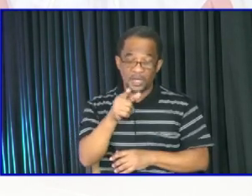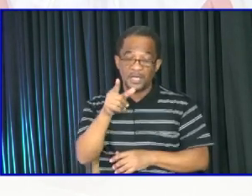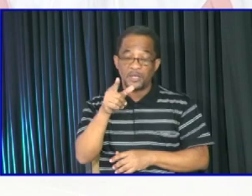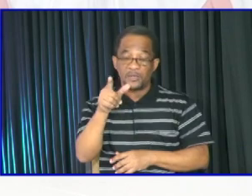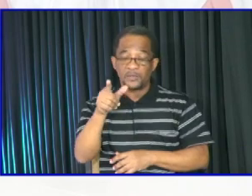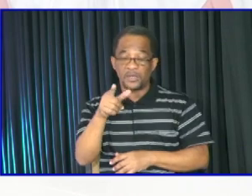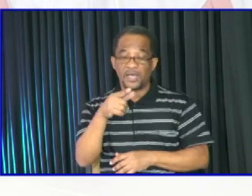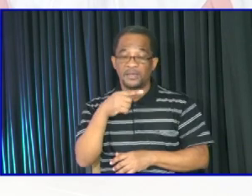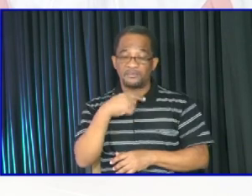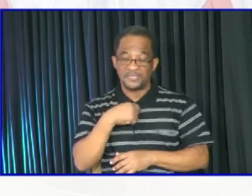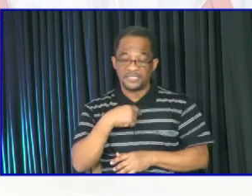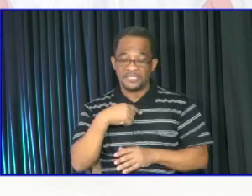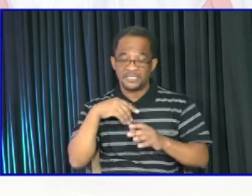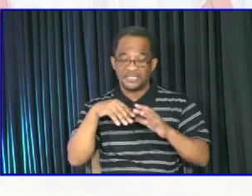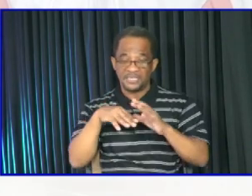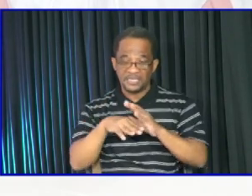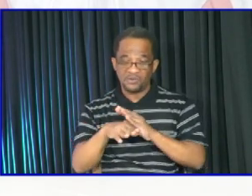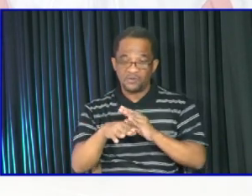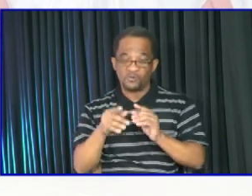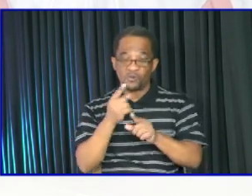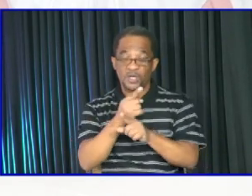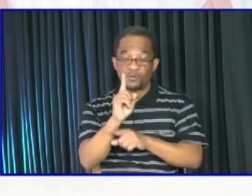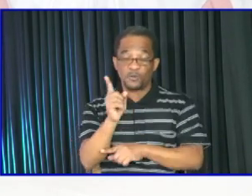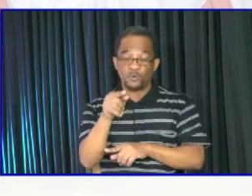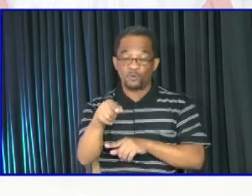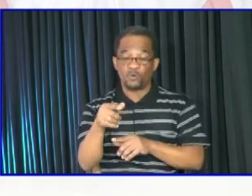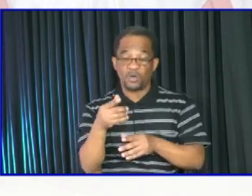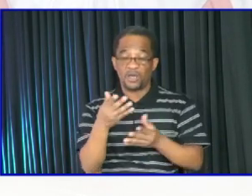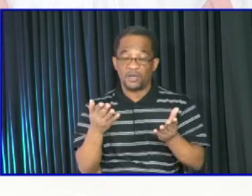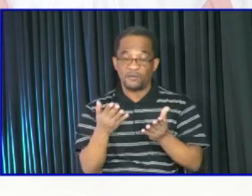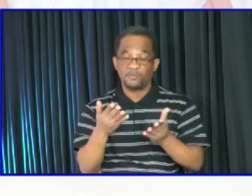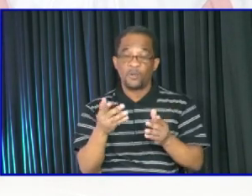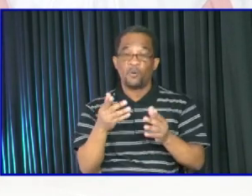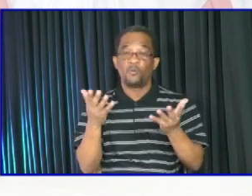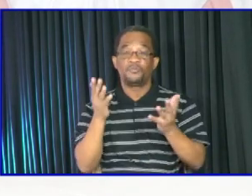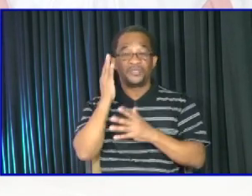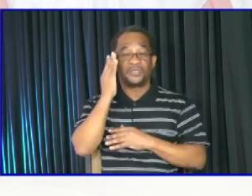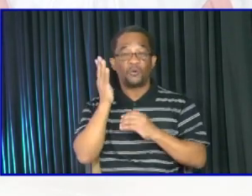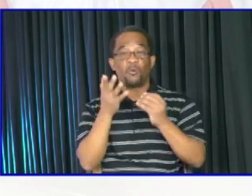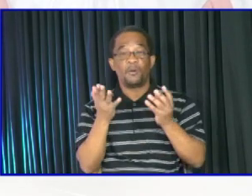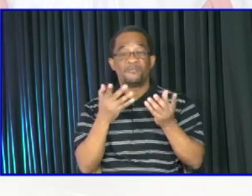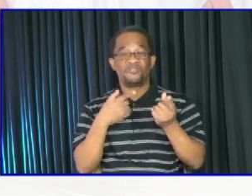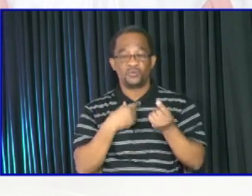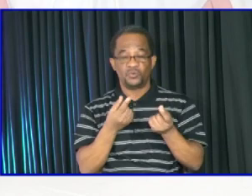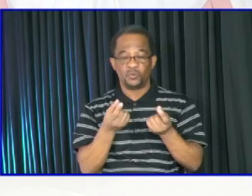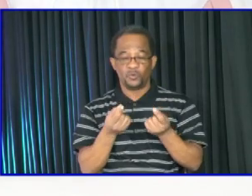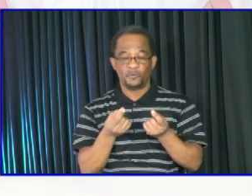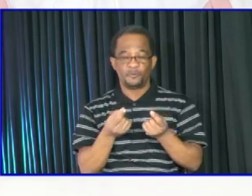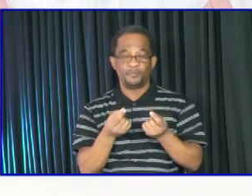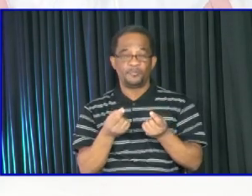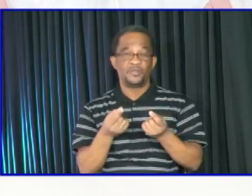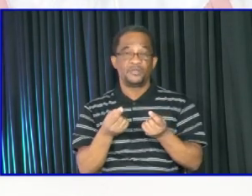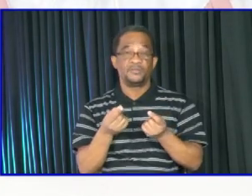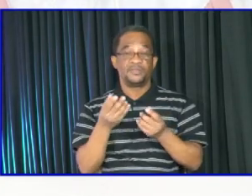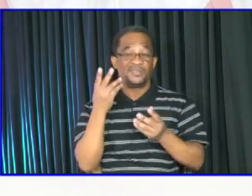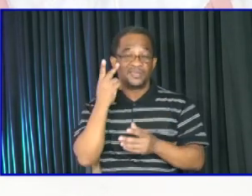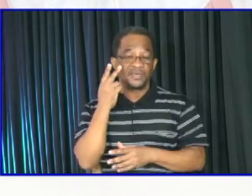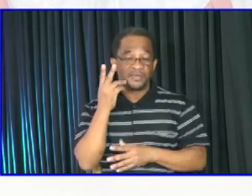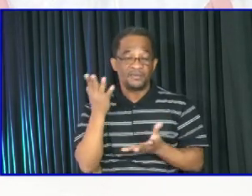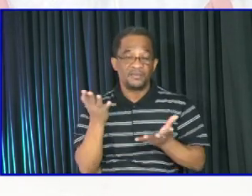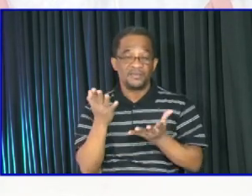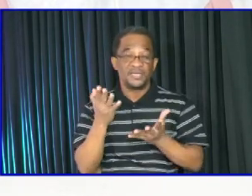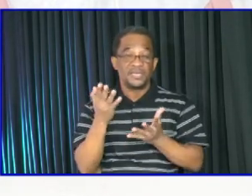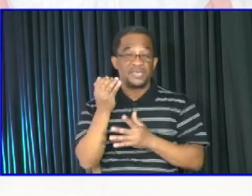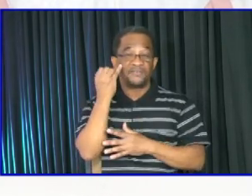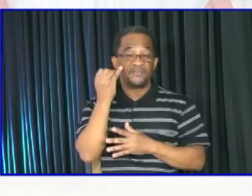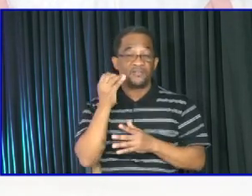saw you right where you are, wondering what to do. He saw you deciding whether or not you should